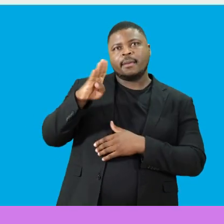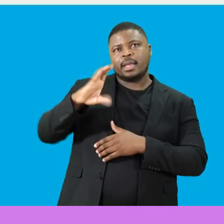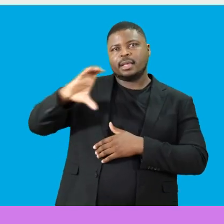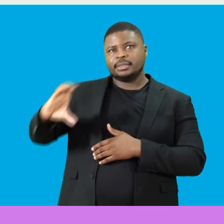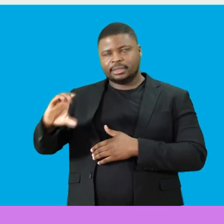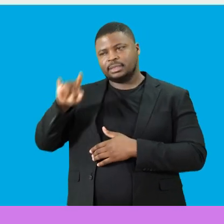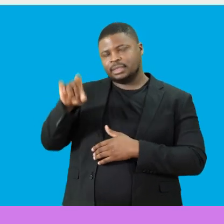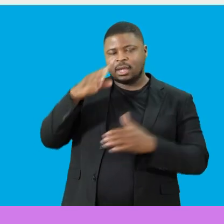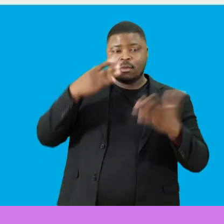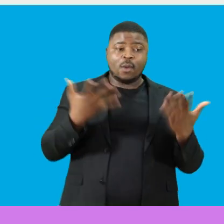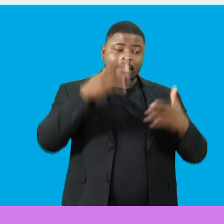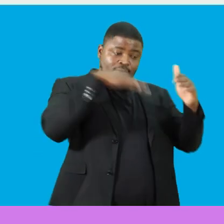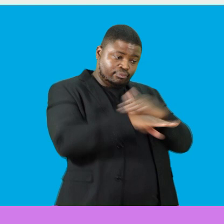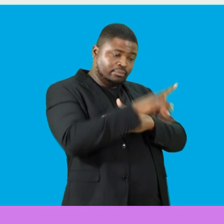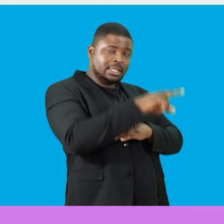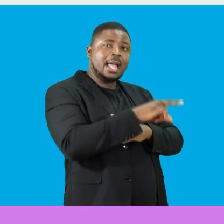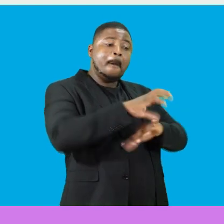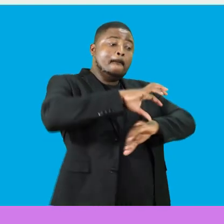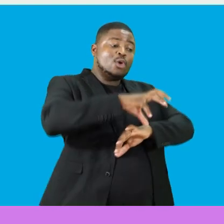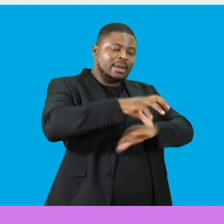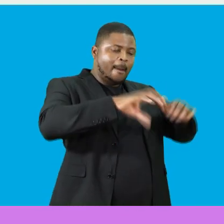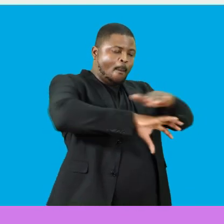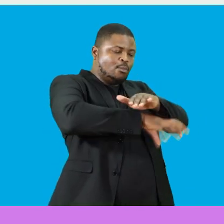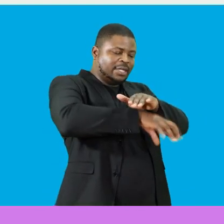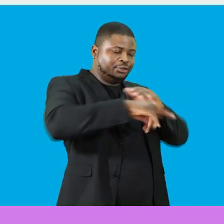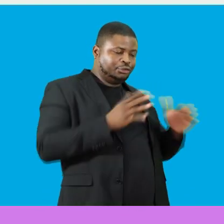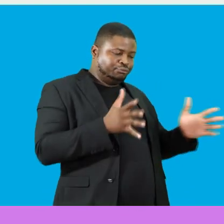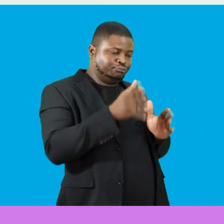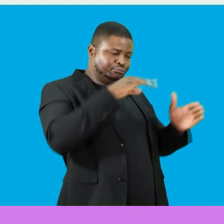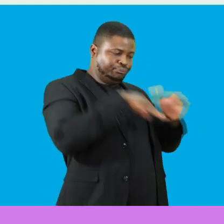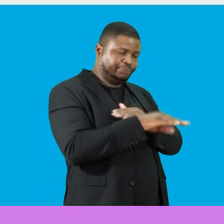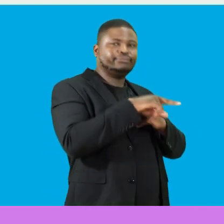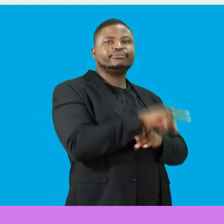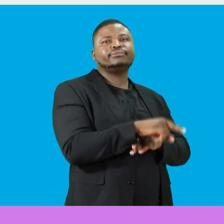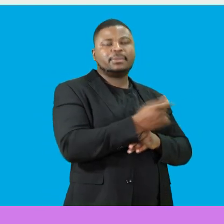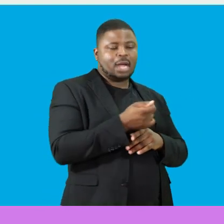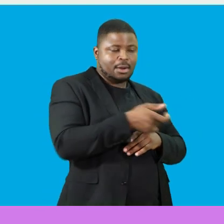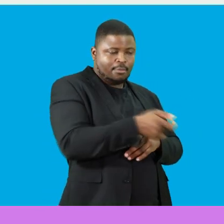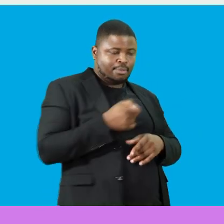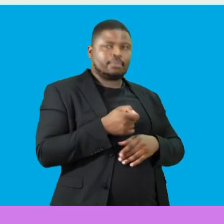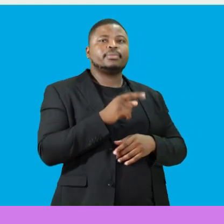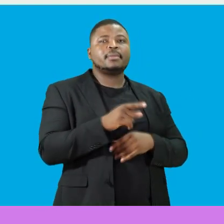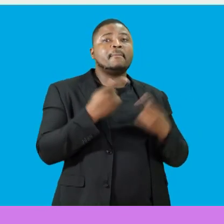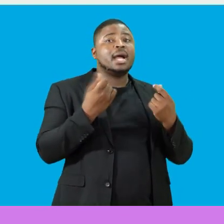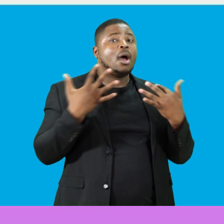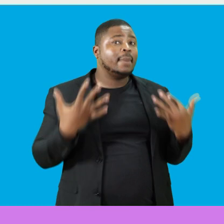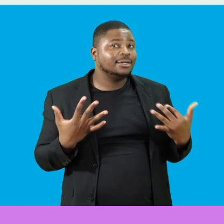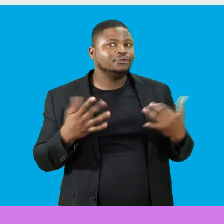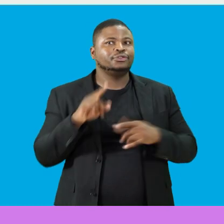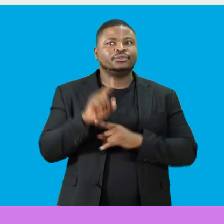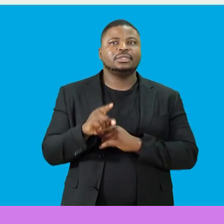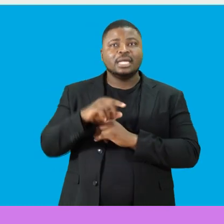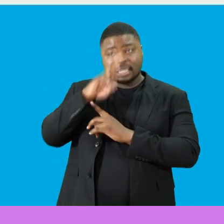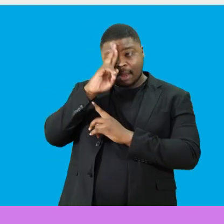to withdraw this money inside the branch. So we are focusing on this one. Therefore, we are doing the calculation. Now, whenever the question says